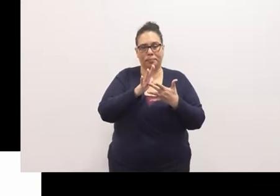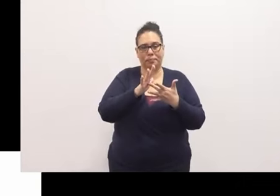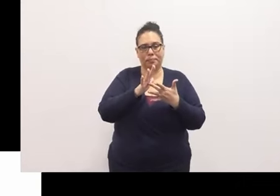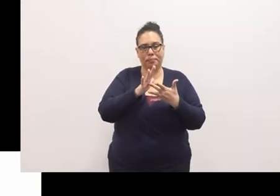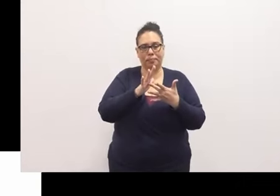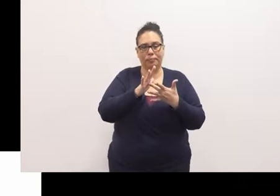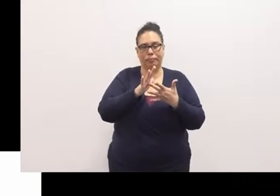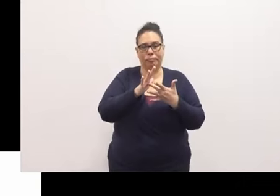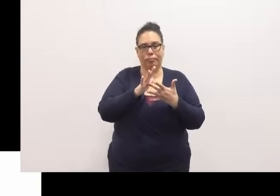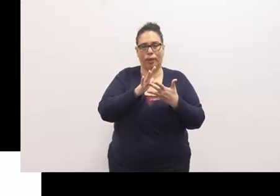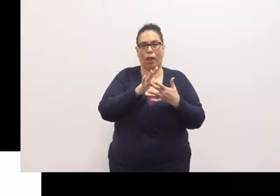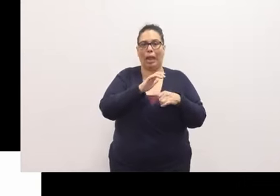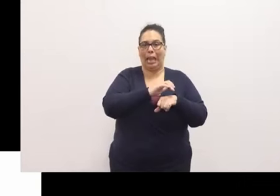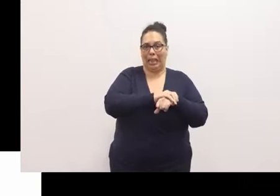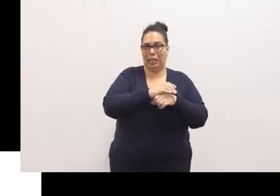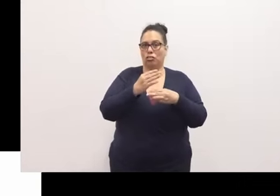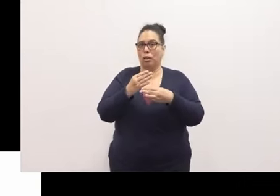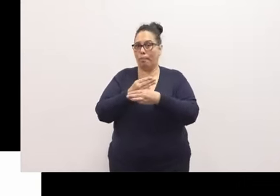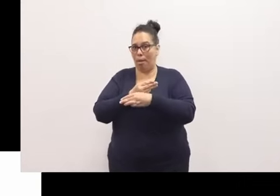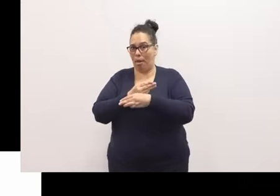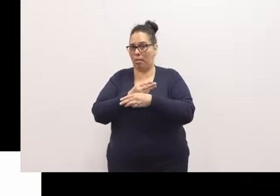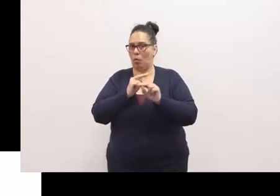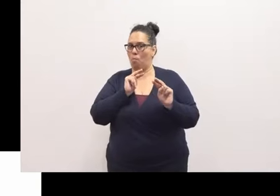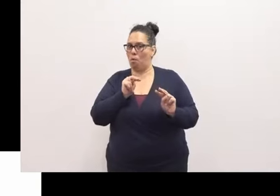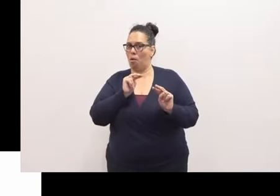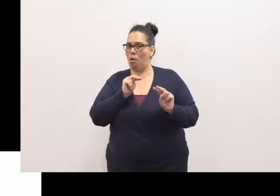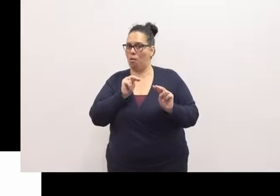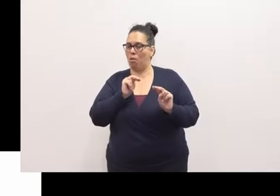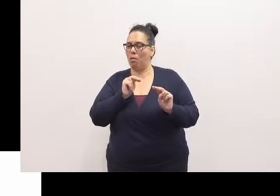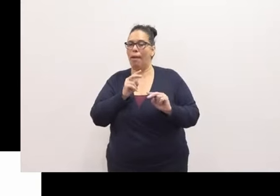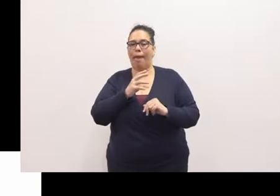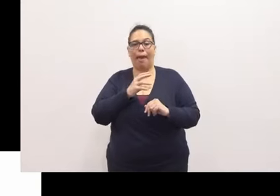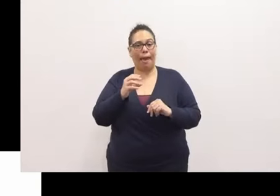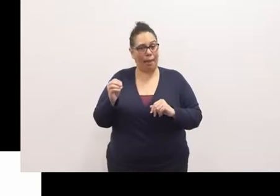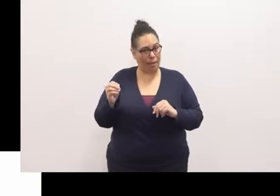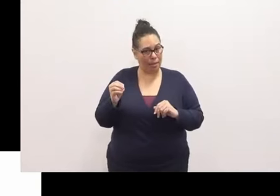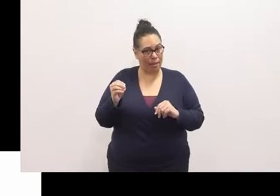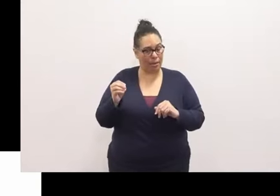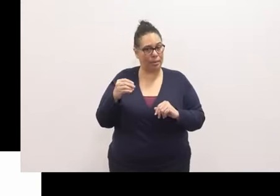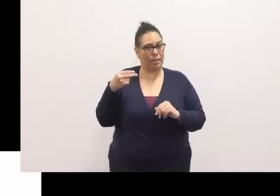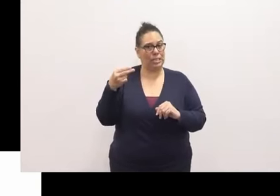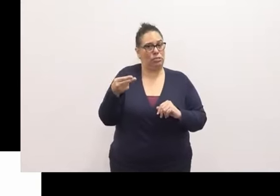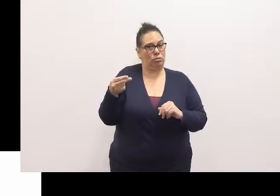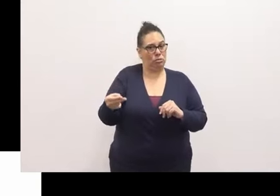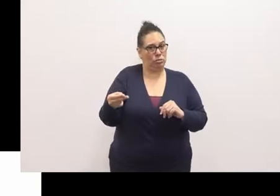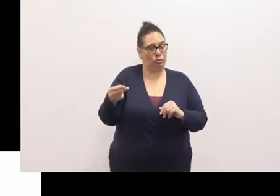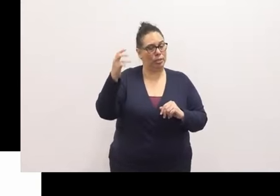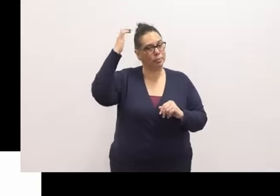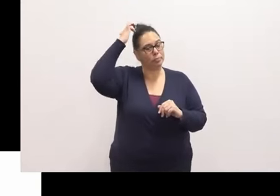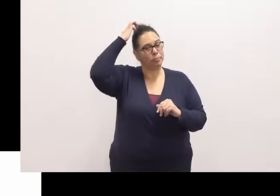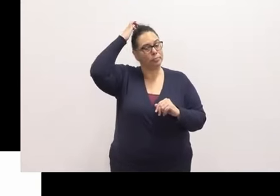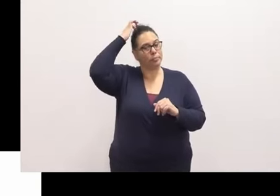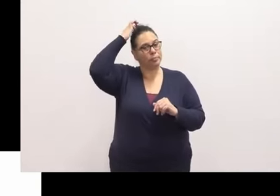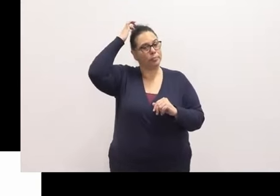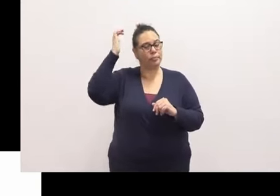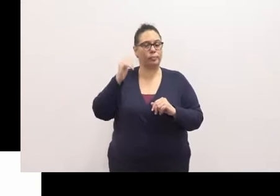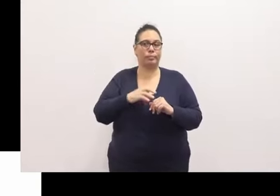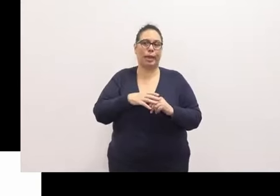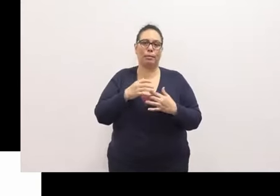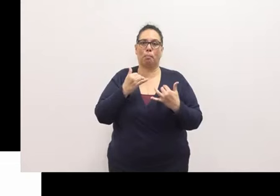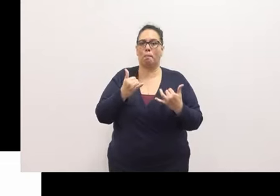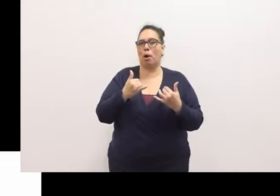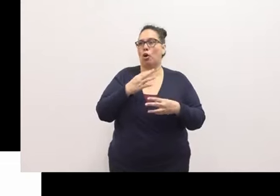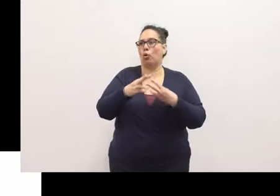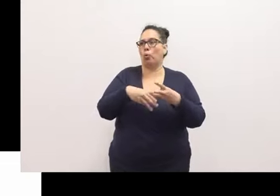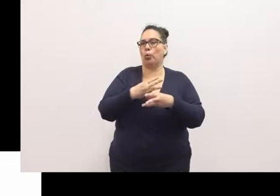to English and math, we're also looking at on track for history. So an example would be like modern